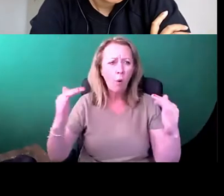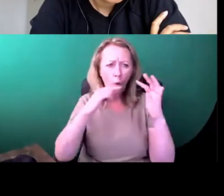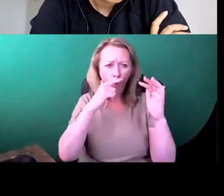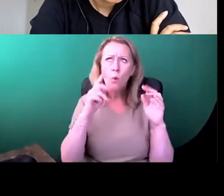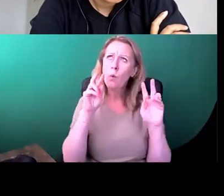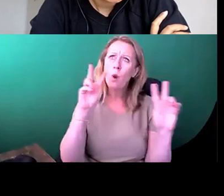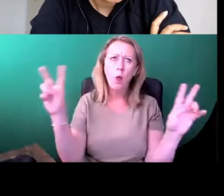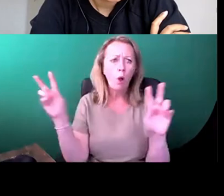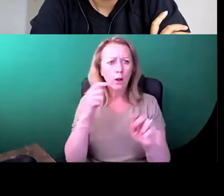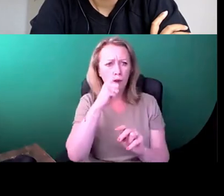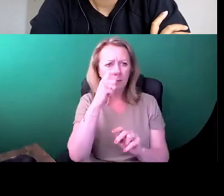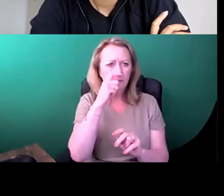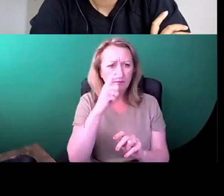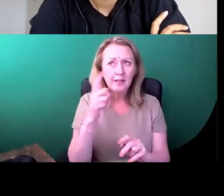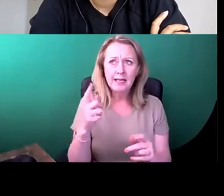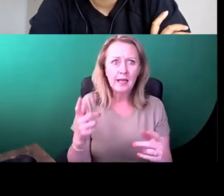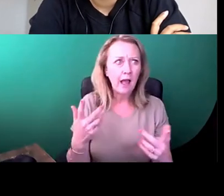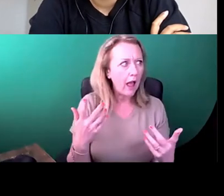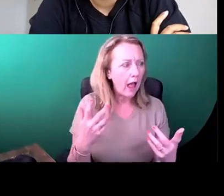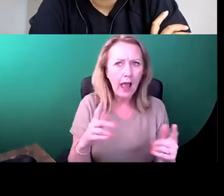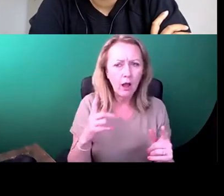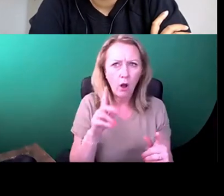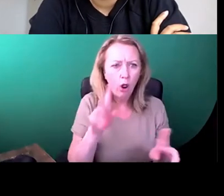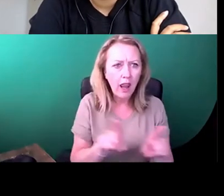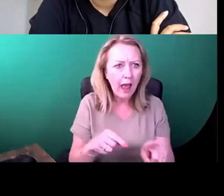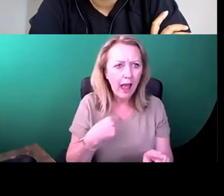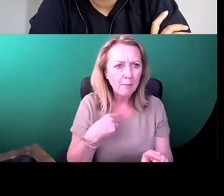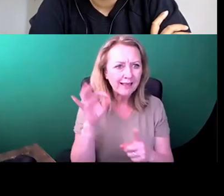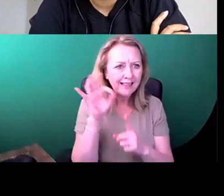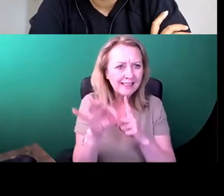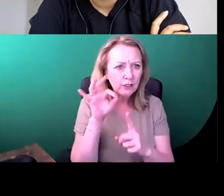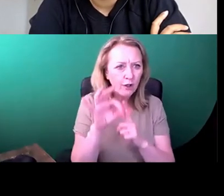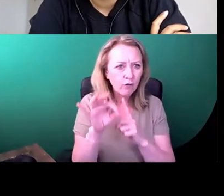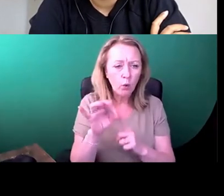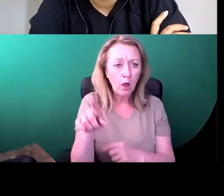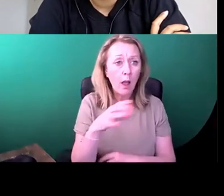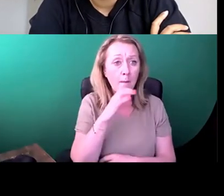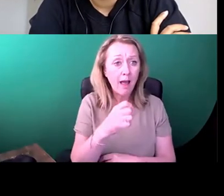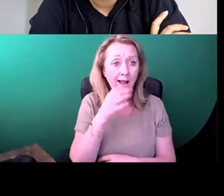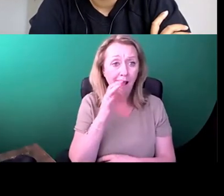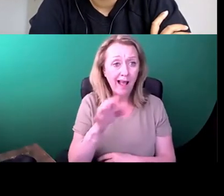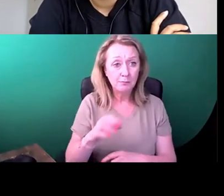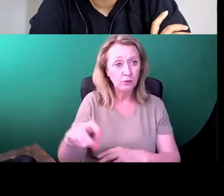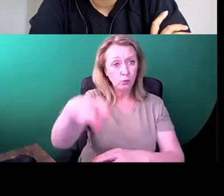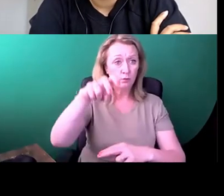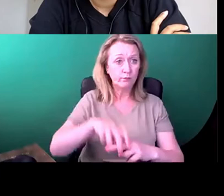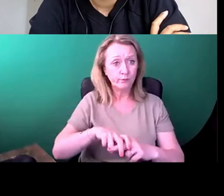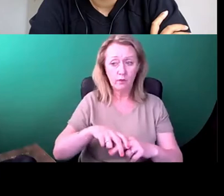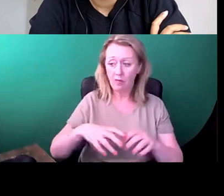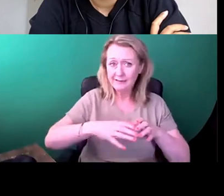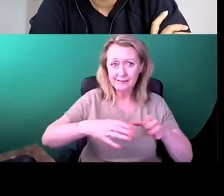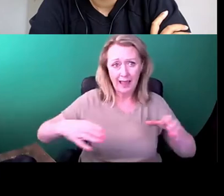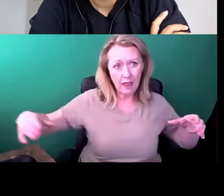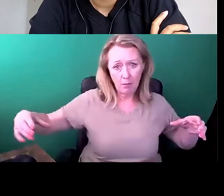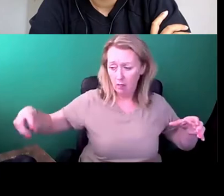It was a ballroom and I seemed to be in an interview. One man invited me to sit down at one end of a long table where four